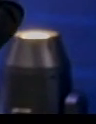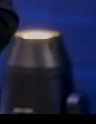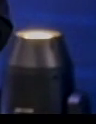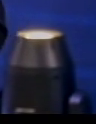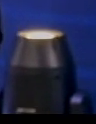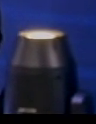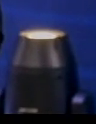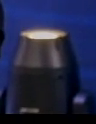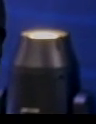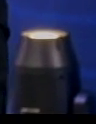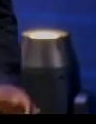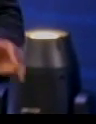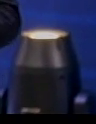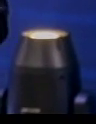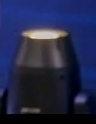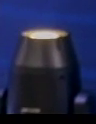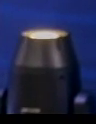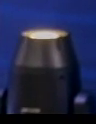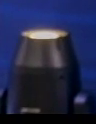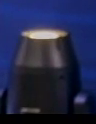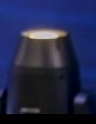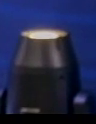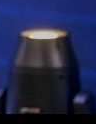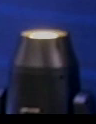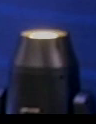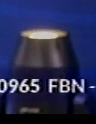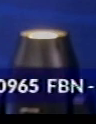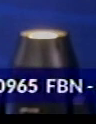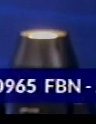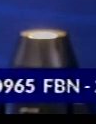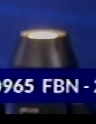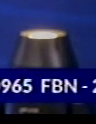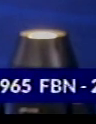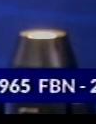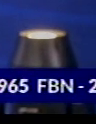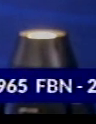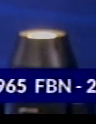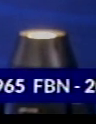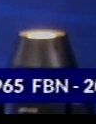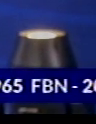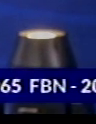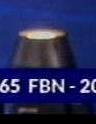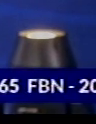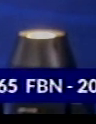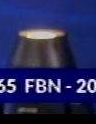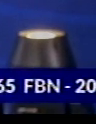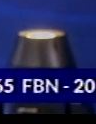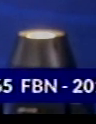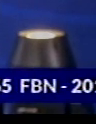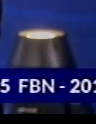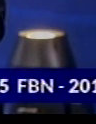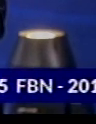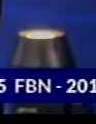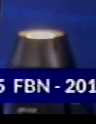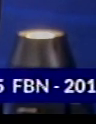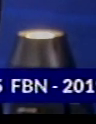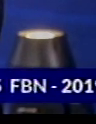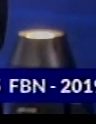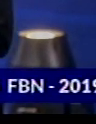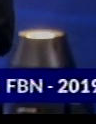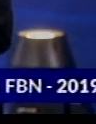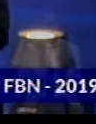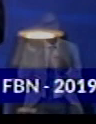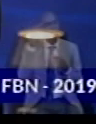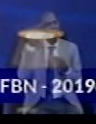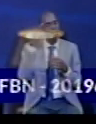in heaven, we want to appreciate you tonight for a love that never fails. We want to give you all the glory because of this